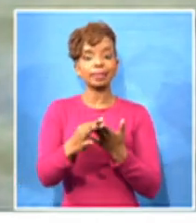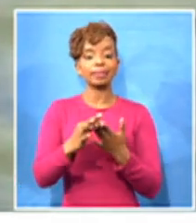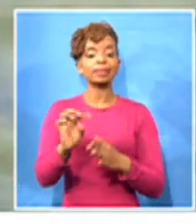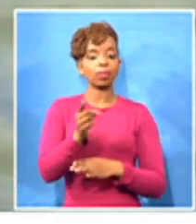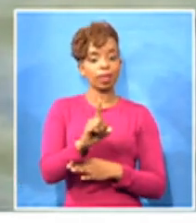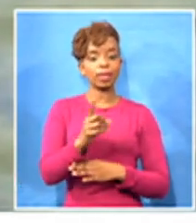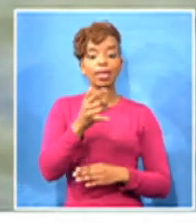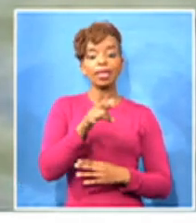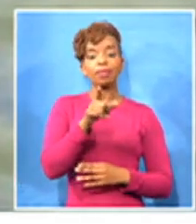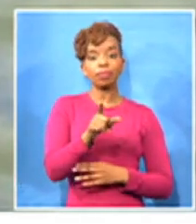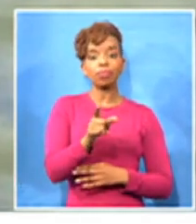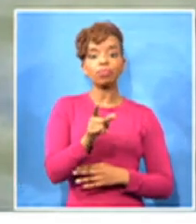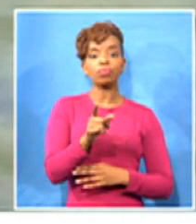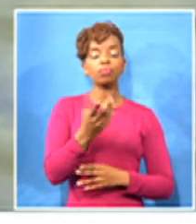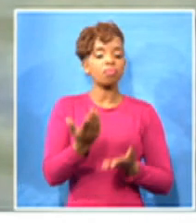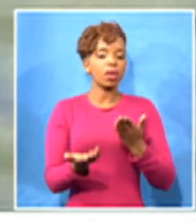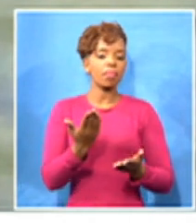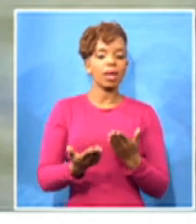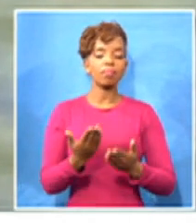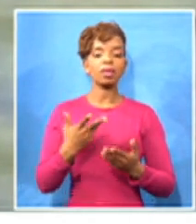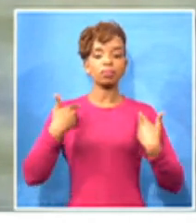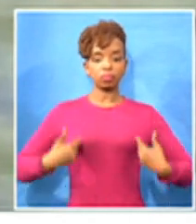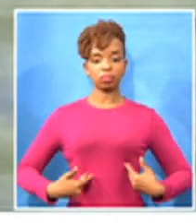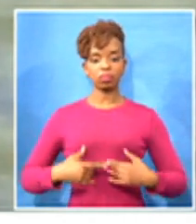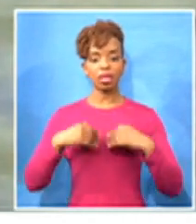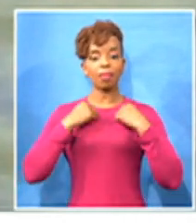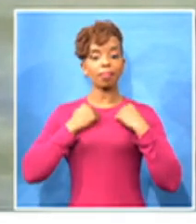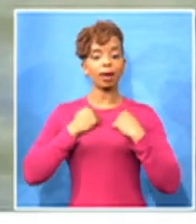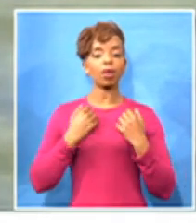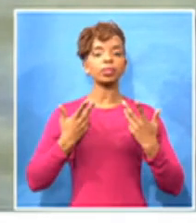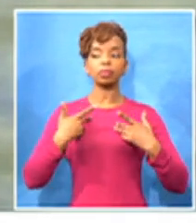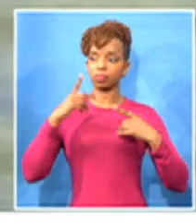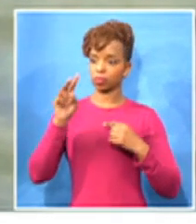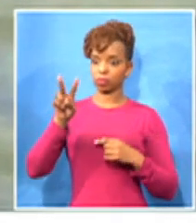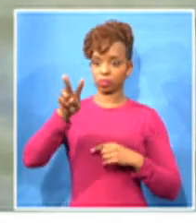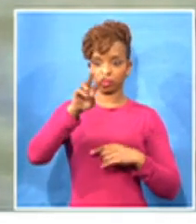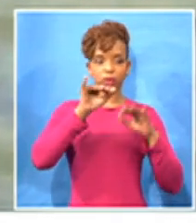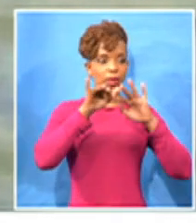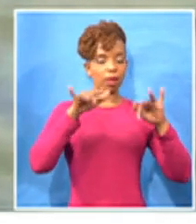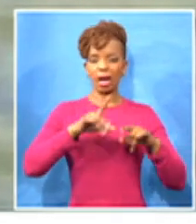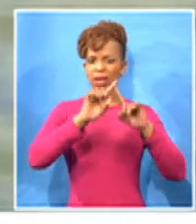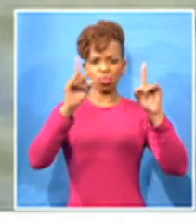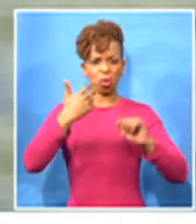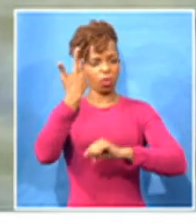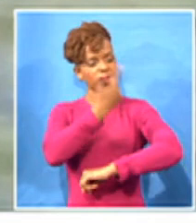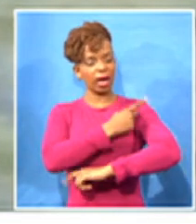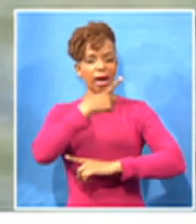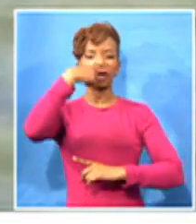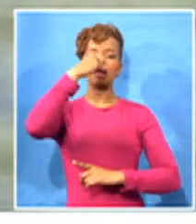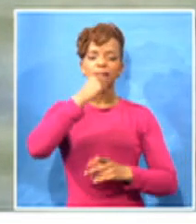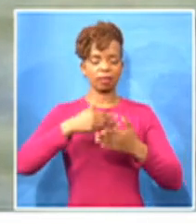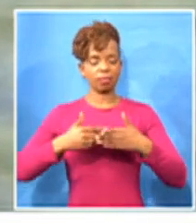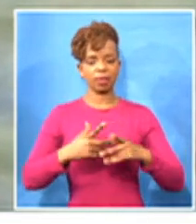parent who has been sort of influenced by these anti-vaccination sentiments, is to ensure that you have a balanced